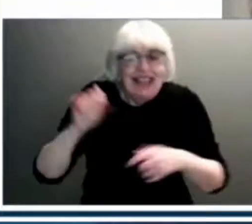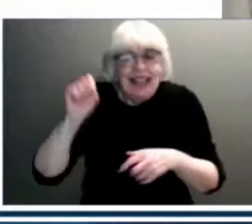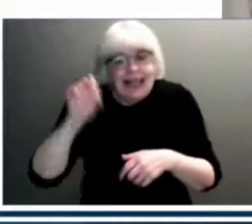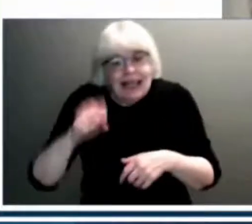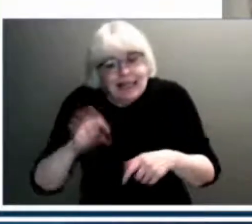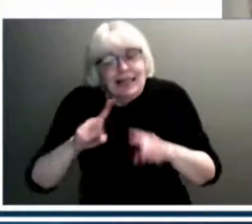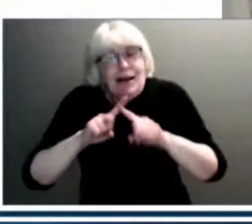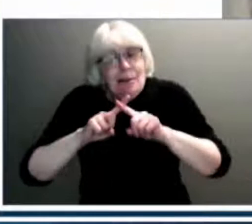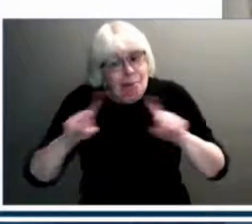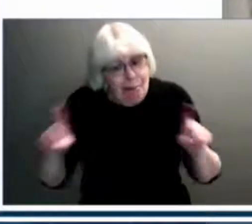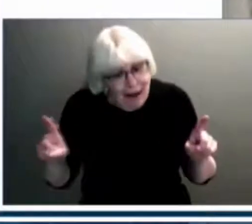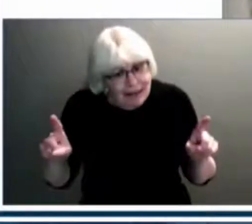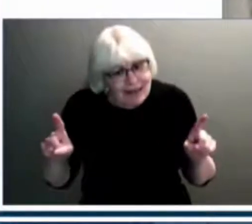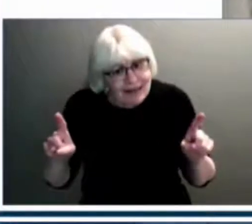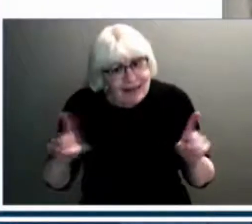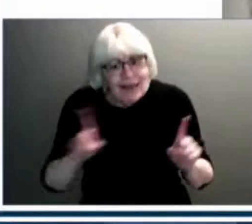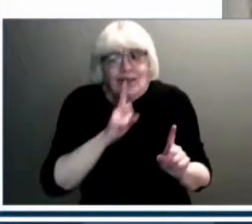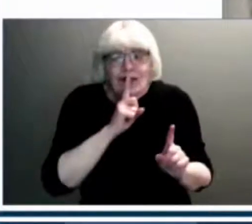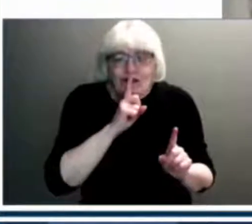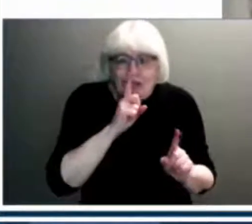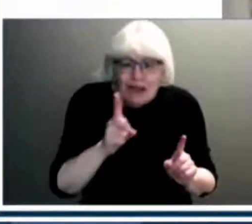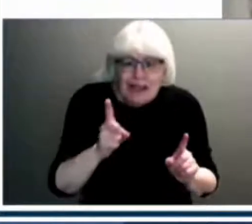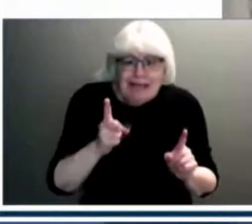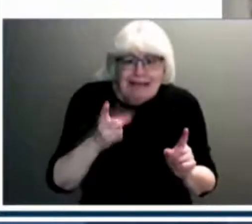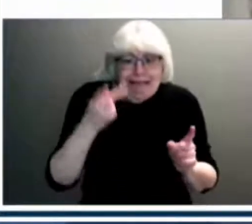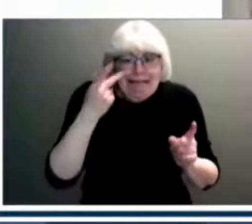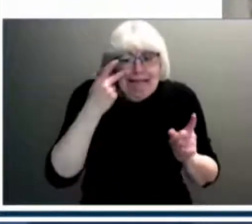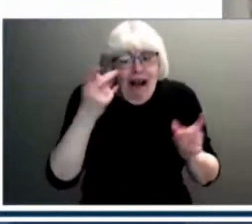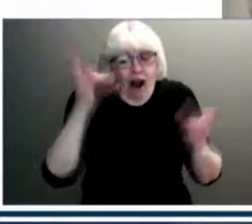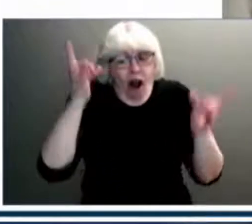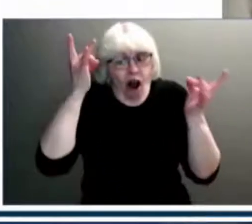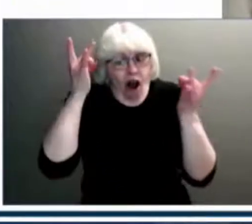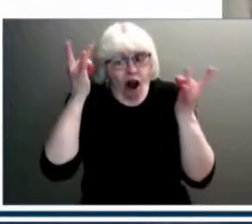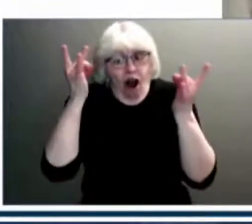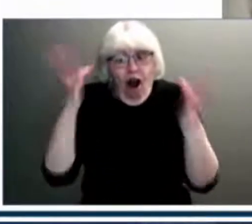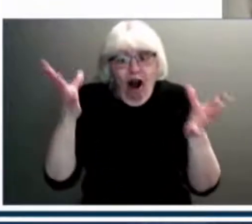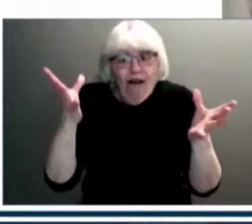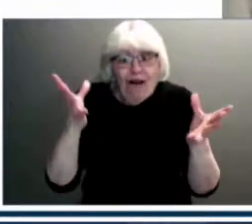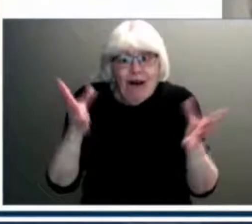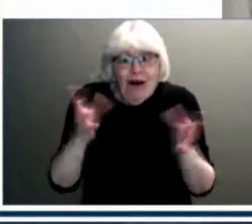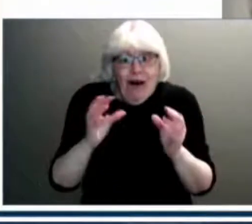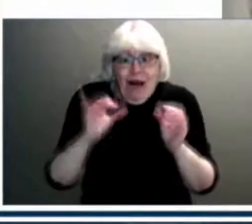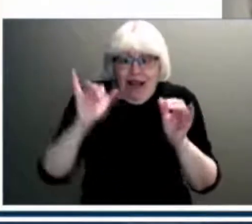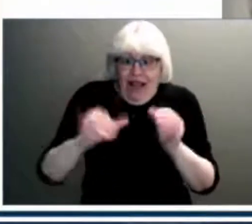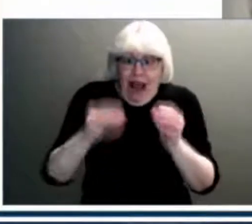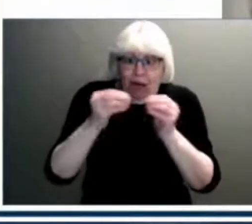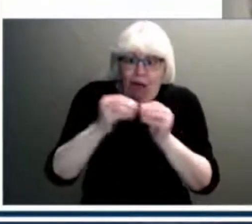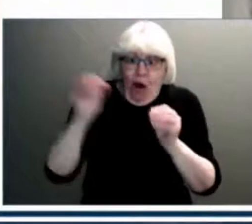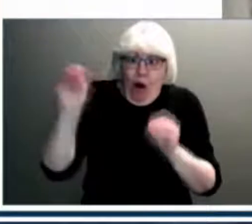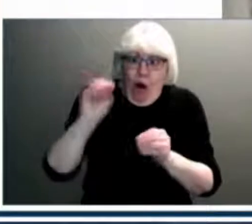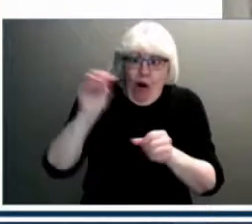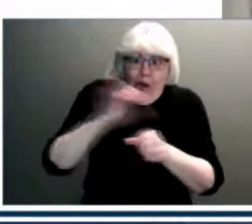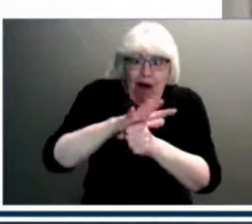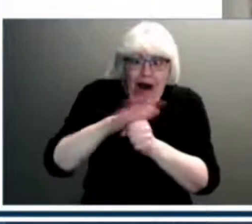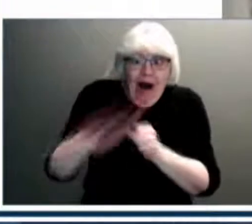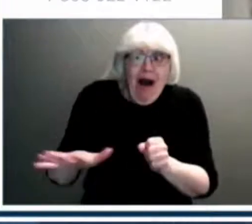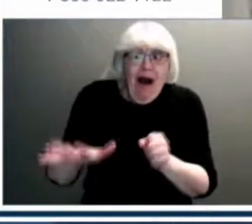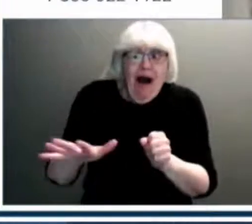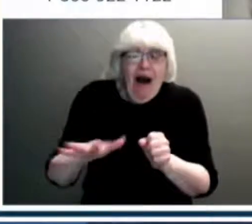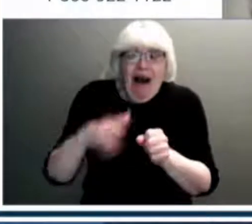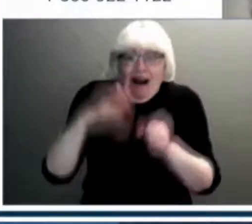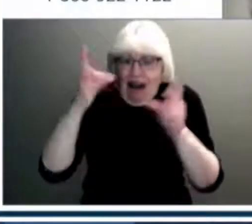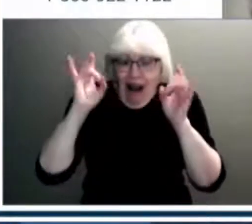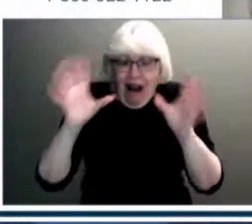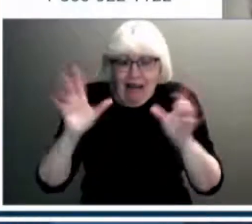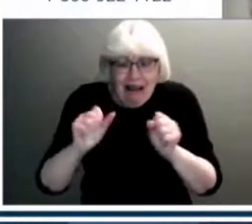seen the severity with this variant as we have with previous variants. In fact, I'm sure most people